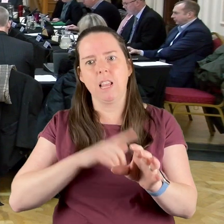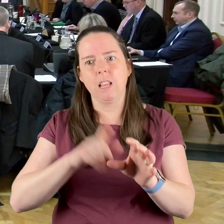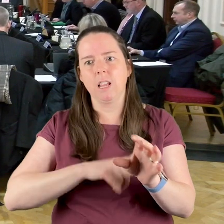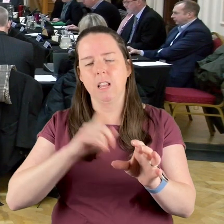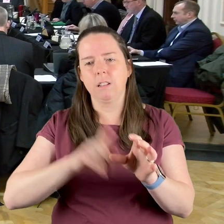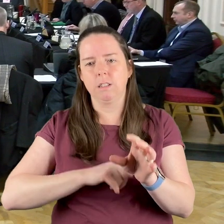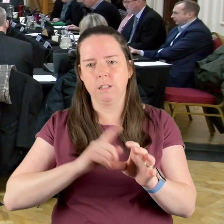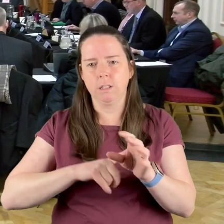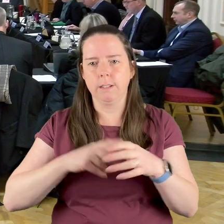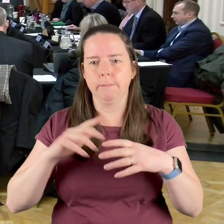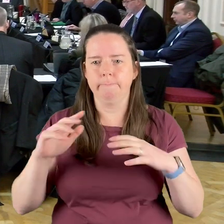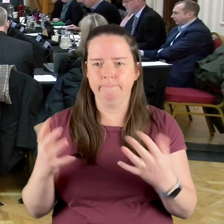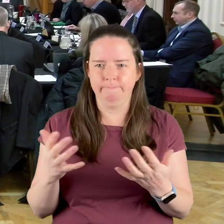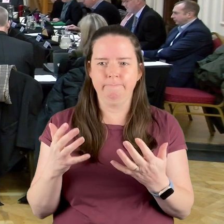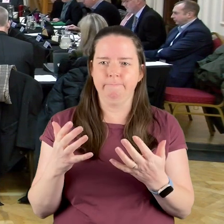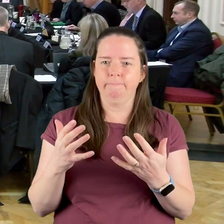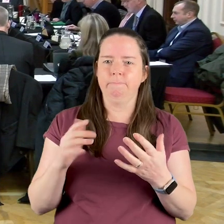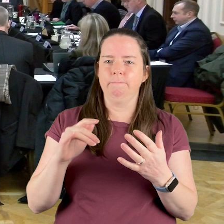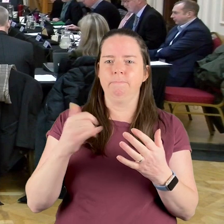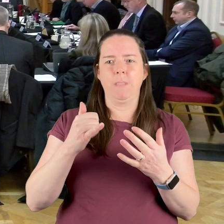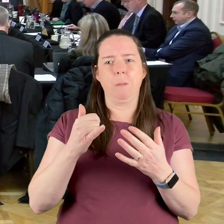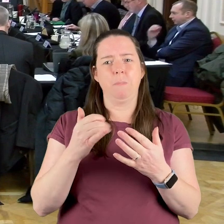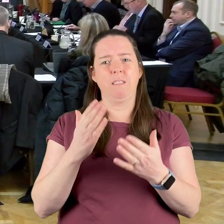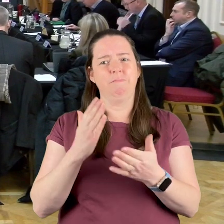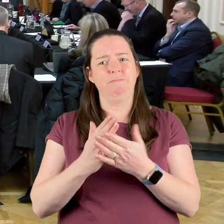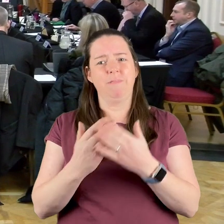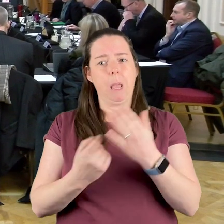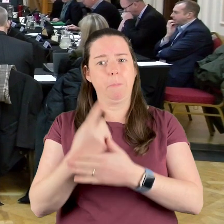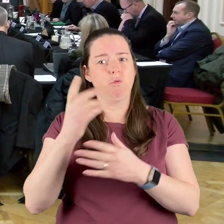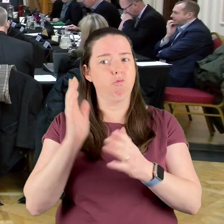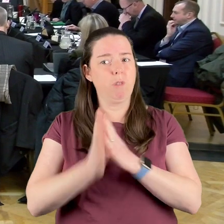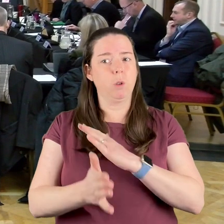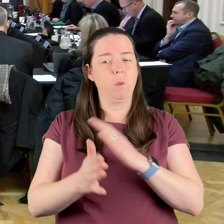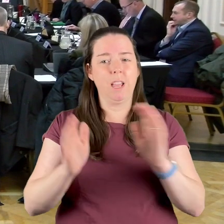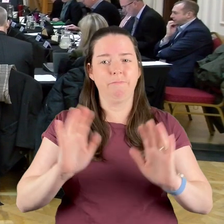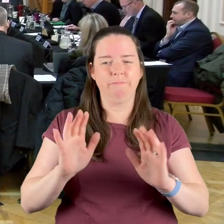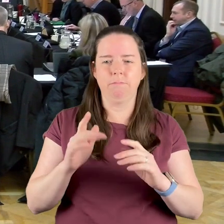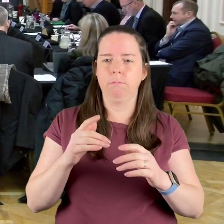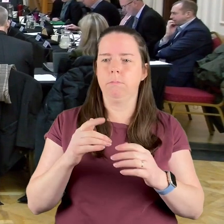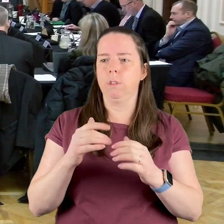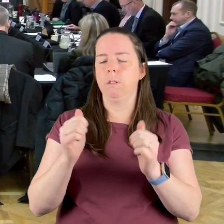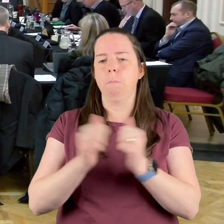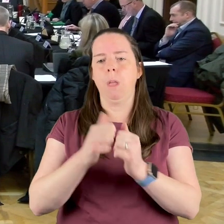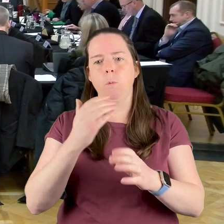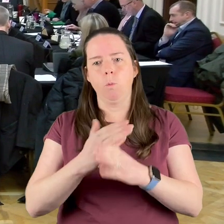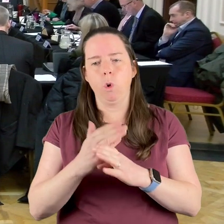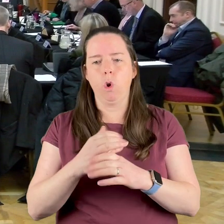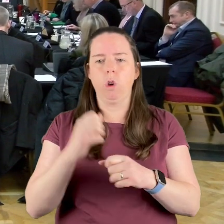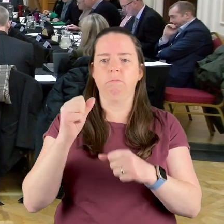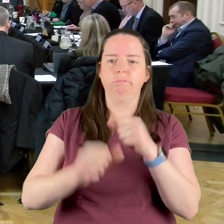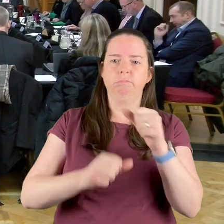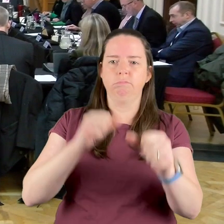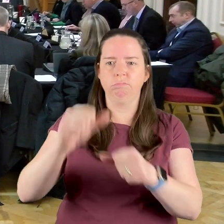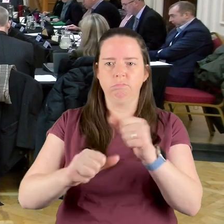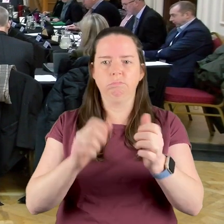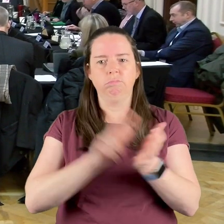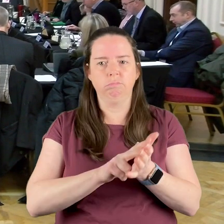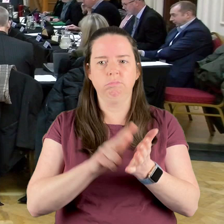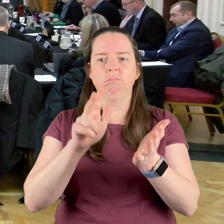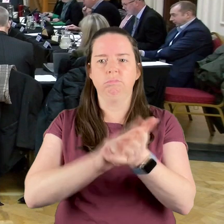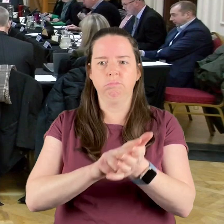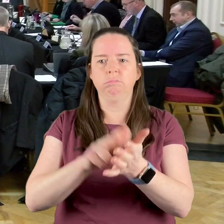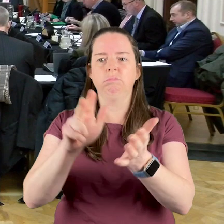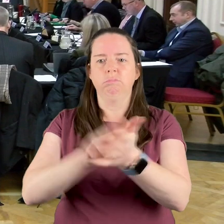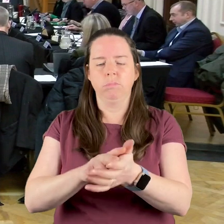still investigated for many years. And obviously learning at that point might not happen straight away. And you find out that